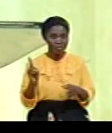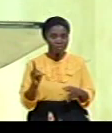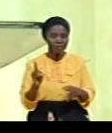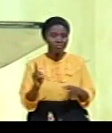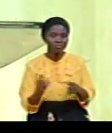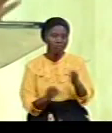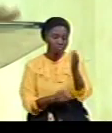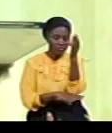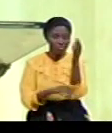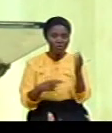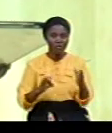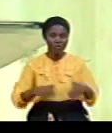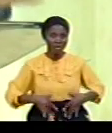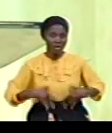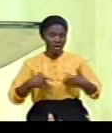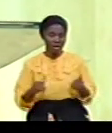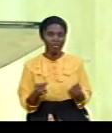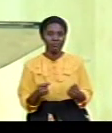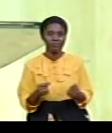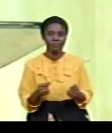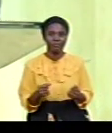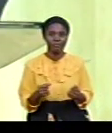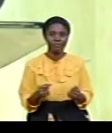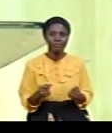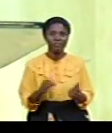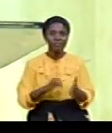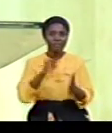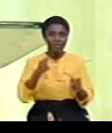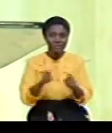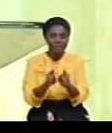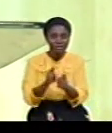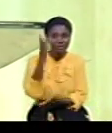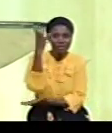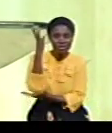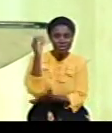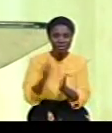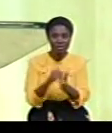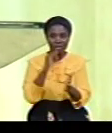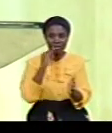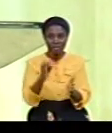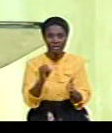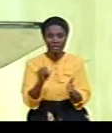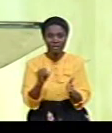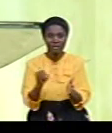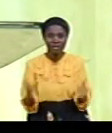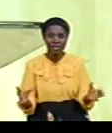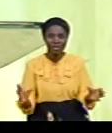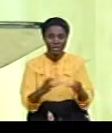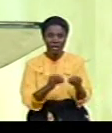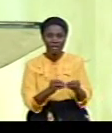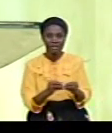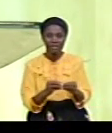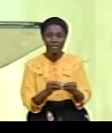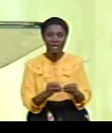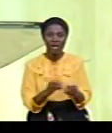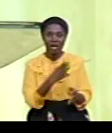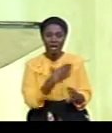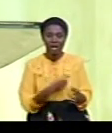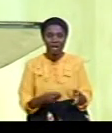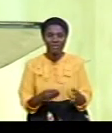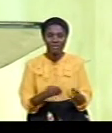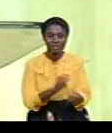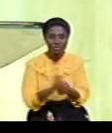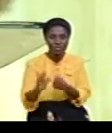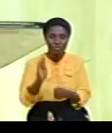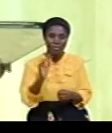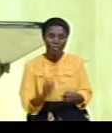degraded, the individual is destroyed. It's like a tree that is being gradually eaten by termites, and it is still standing. Any little